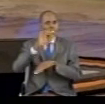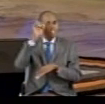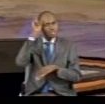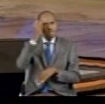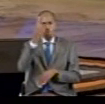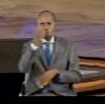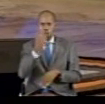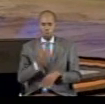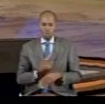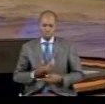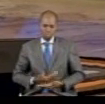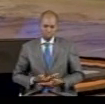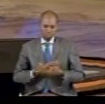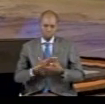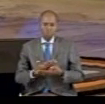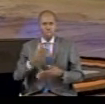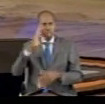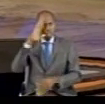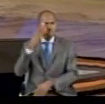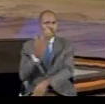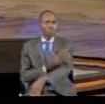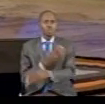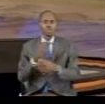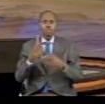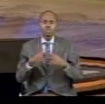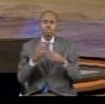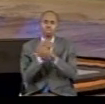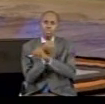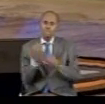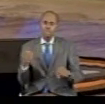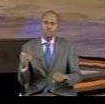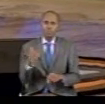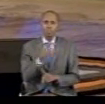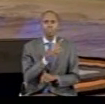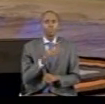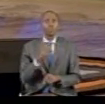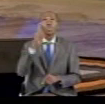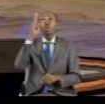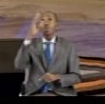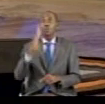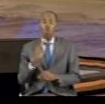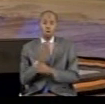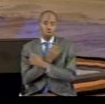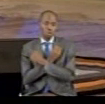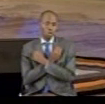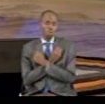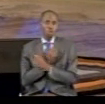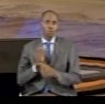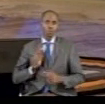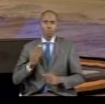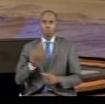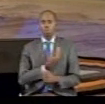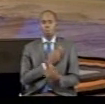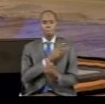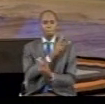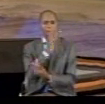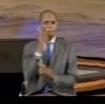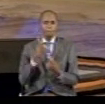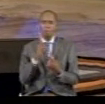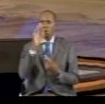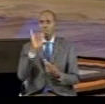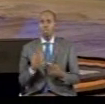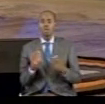Son to save them. And God loves us perfectly with an